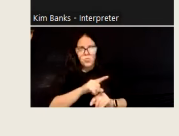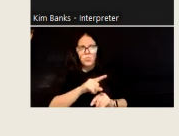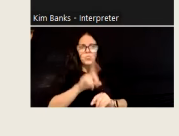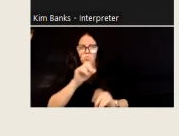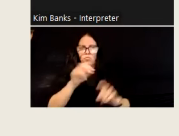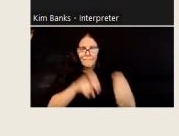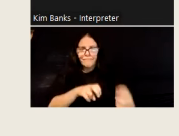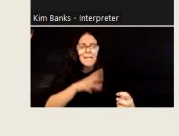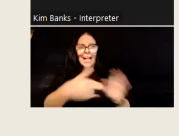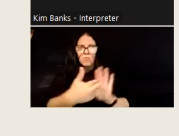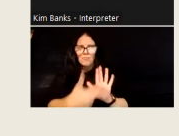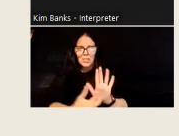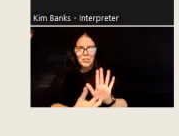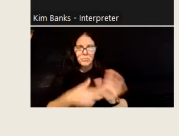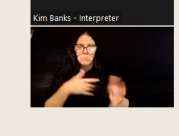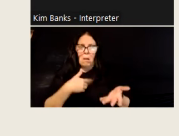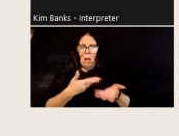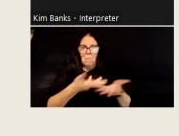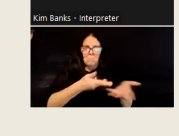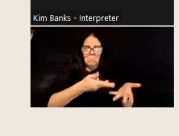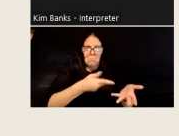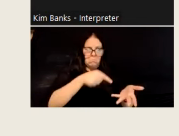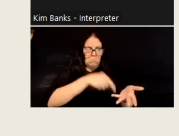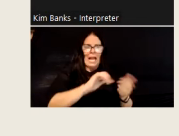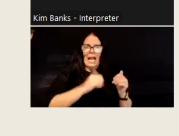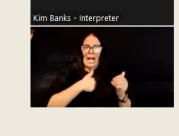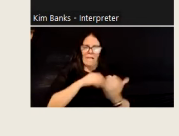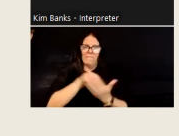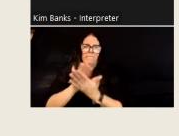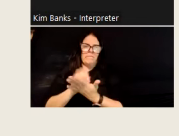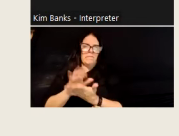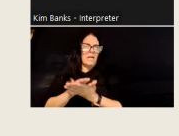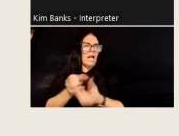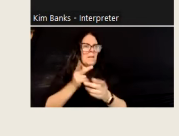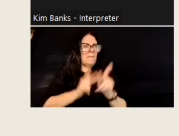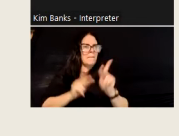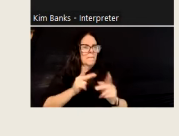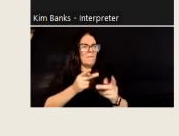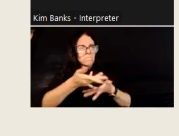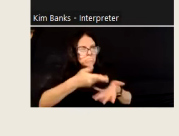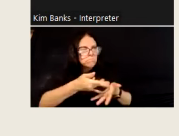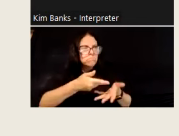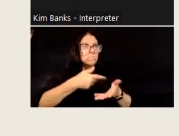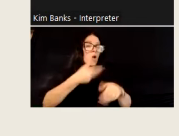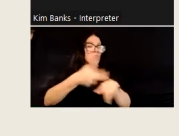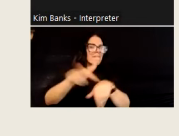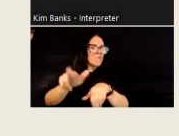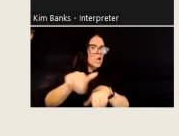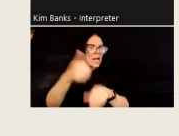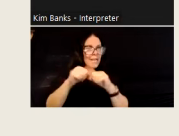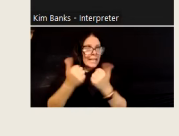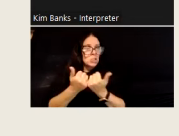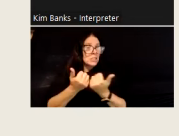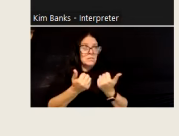that. There's a way to record the number of people that you refer to another agency. Again, those aren't people that are coming to